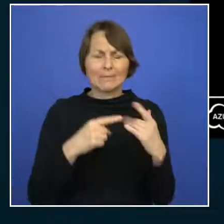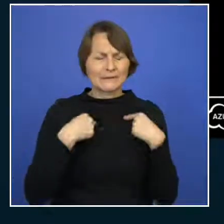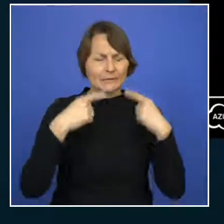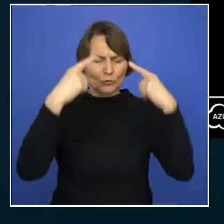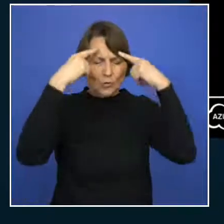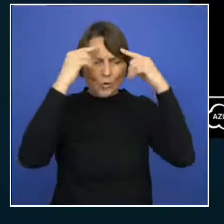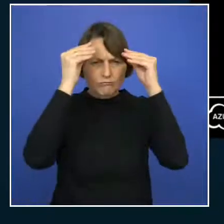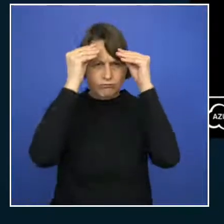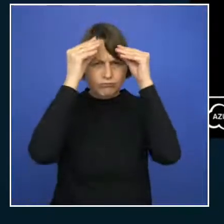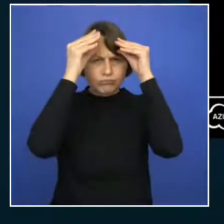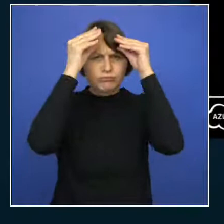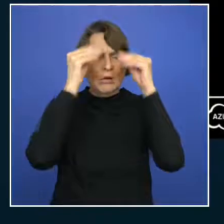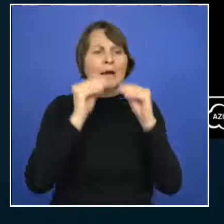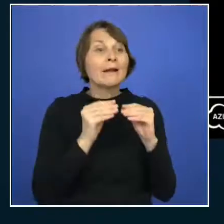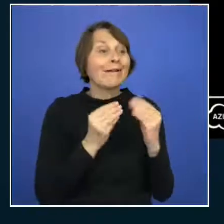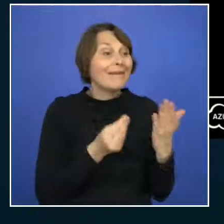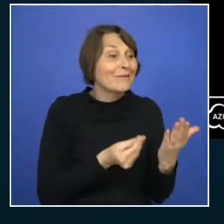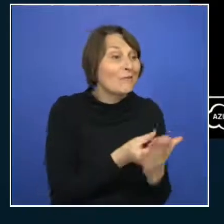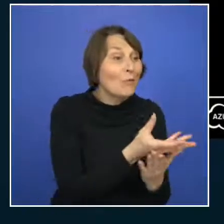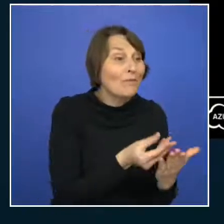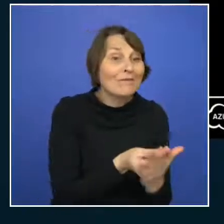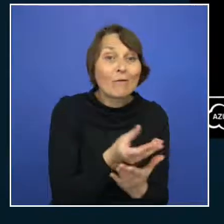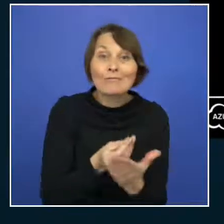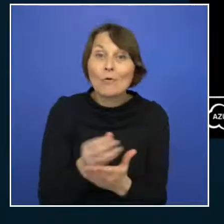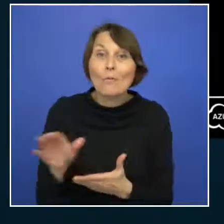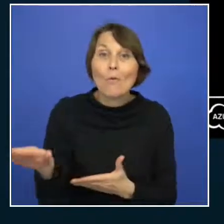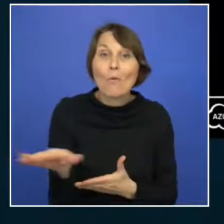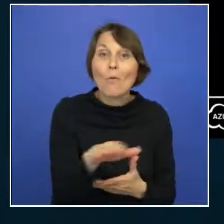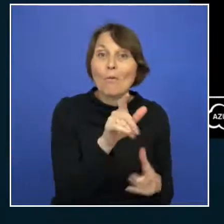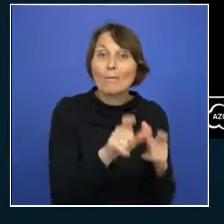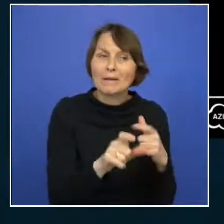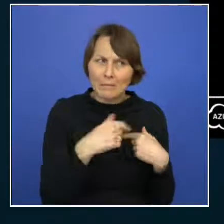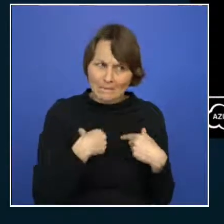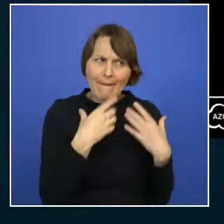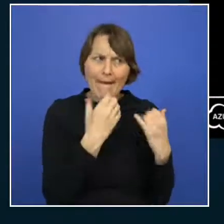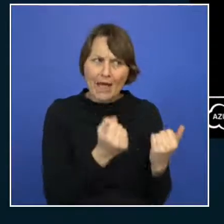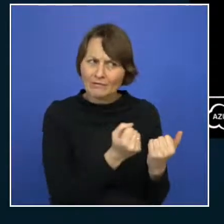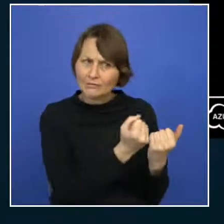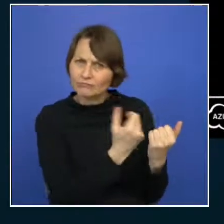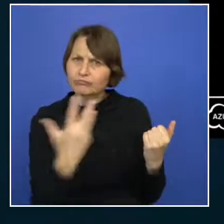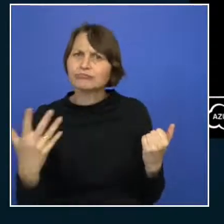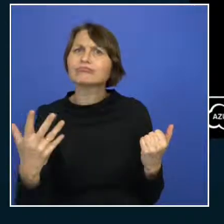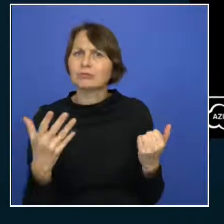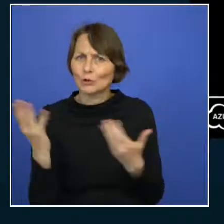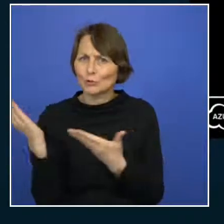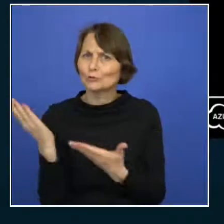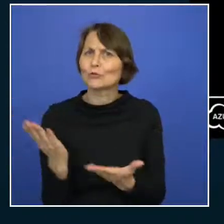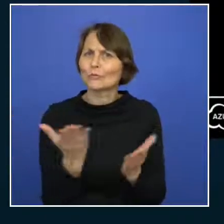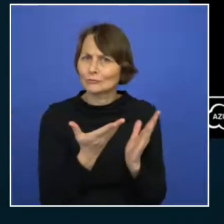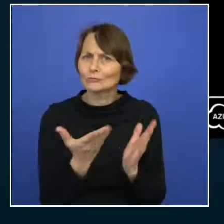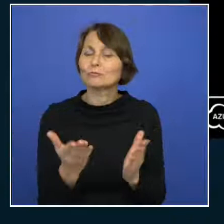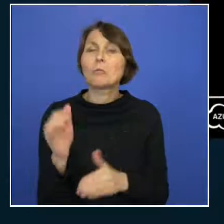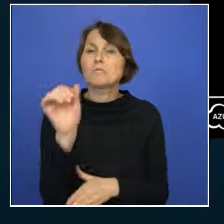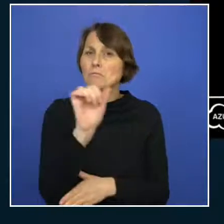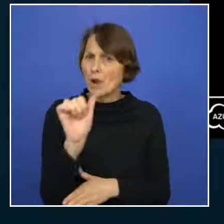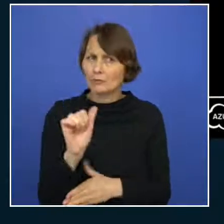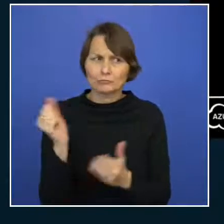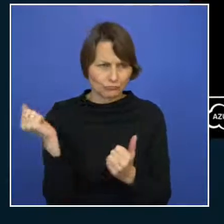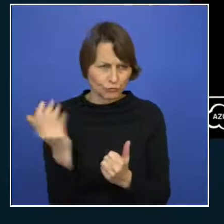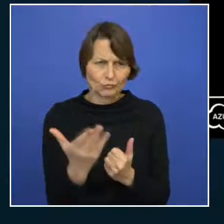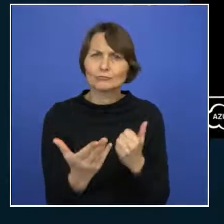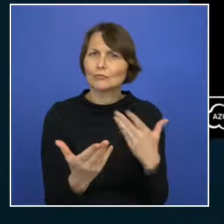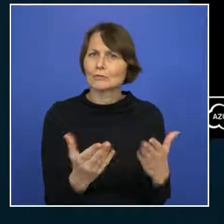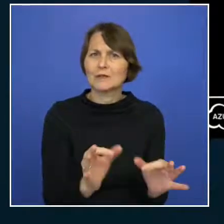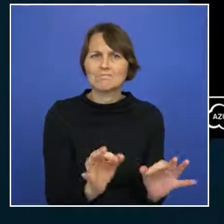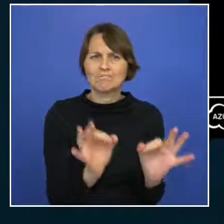and organizations that there are cloud services or Azure security services that can comply